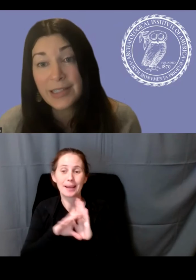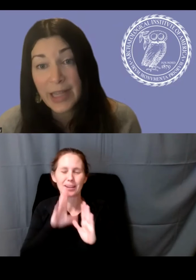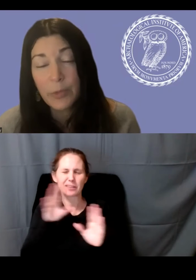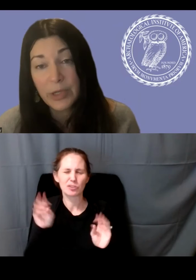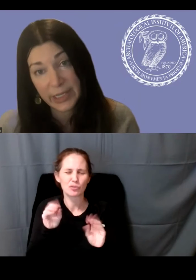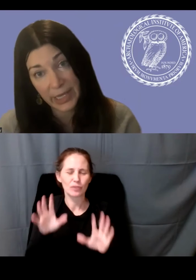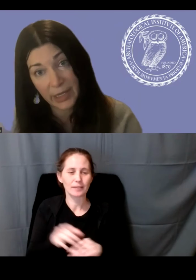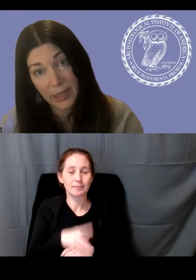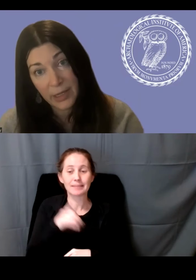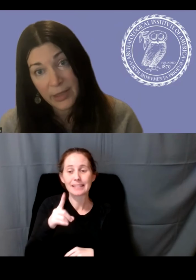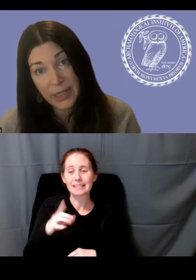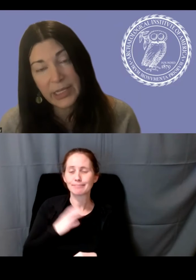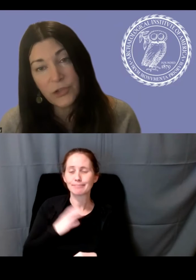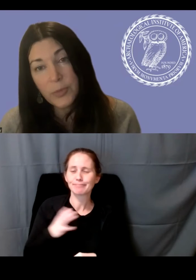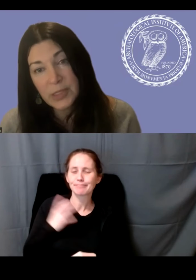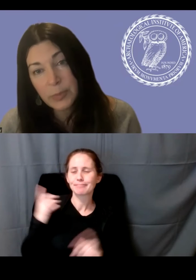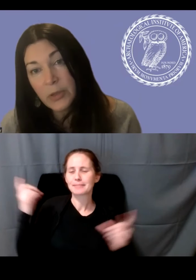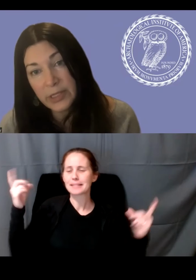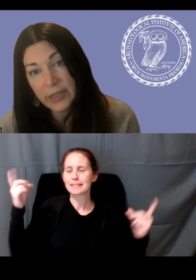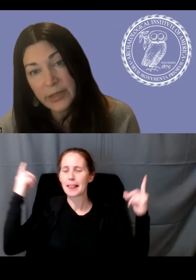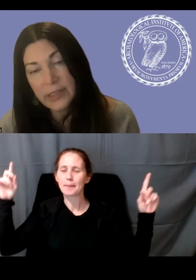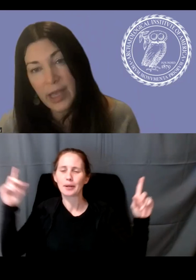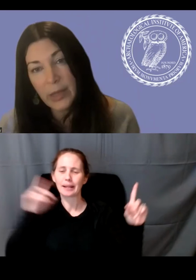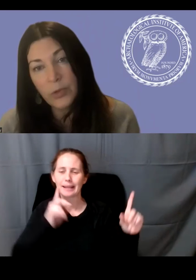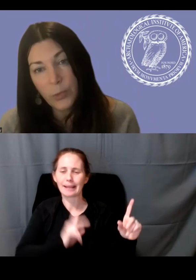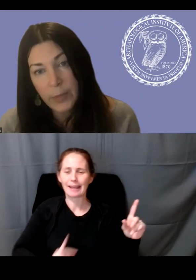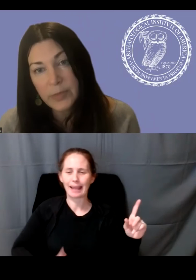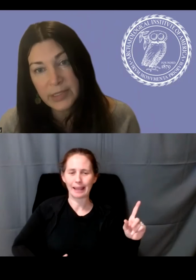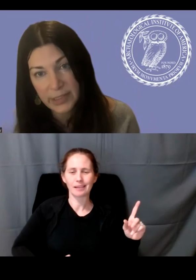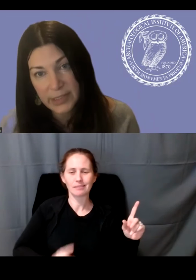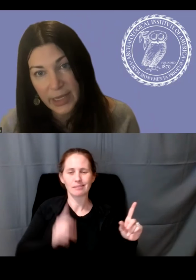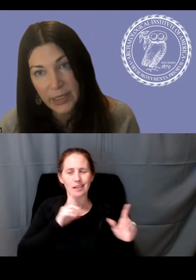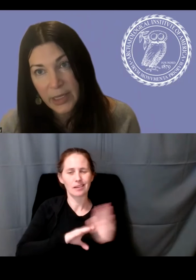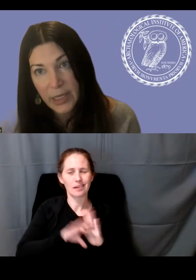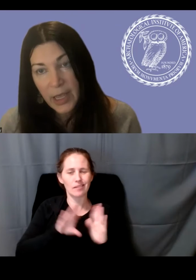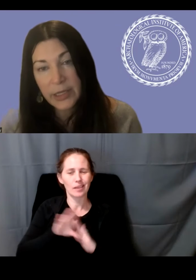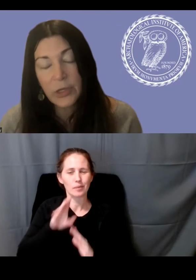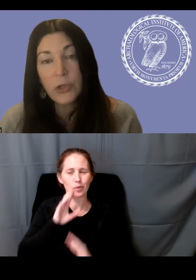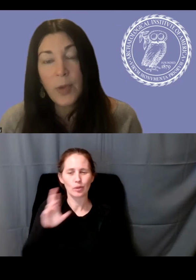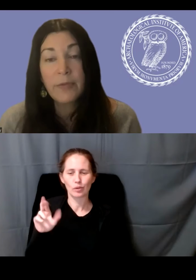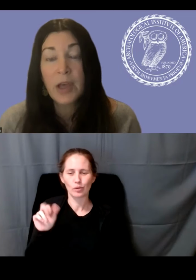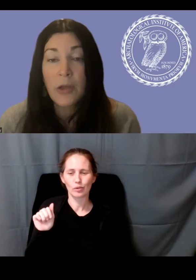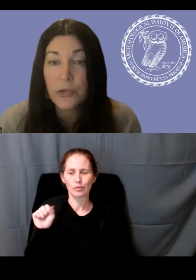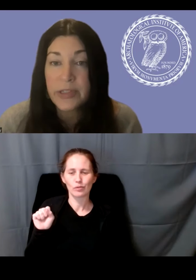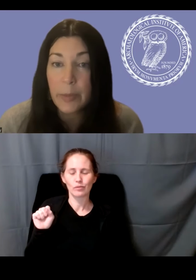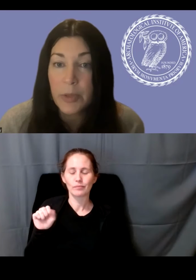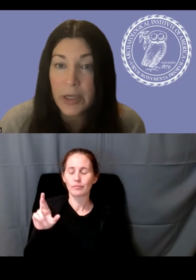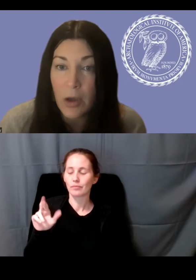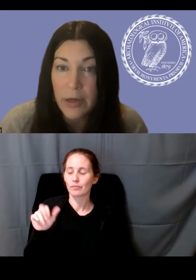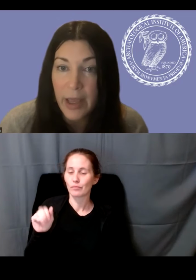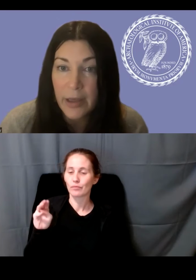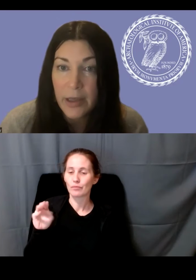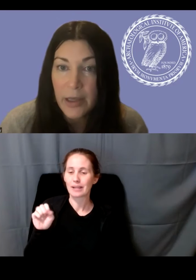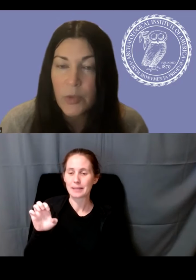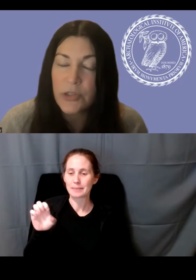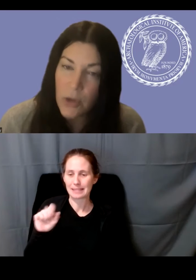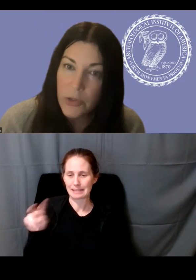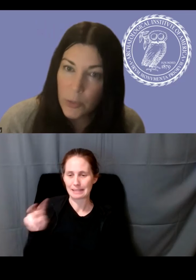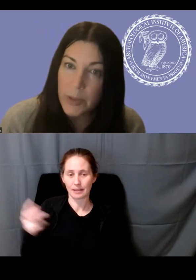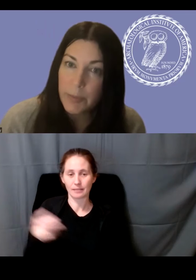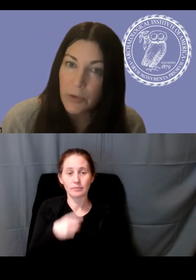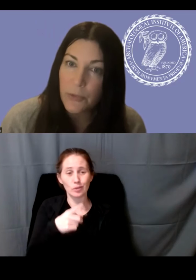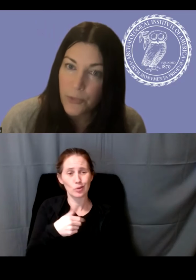real celebrity king that Egypt is building at this time with Ramses II. And here you have the Contra Temple at Karnak, which